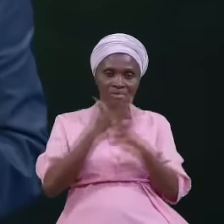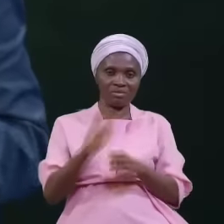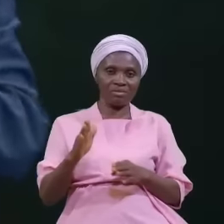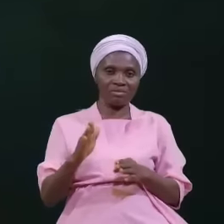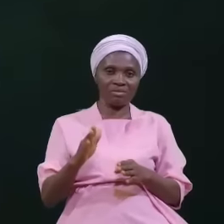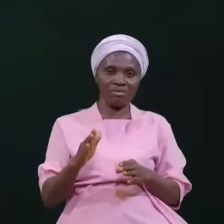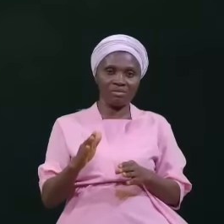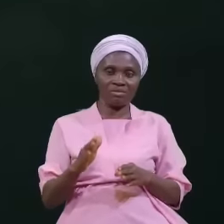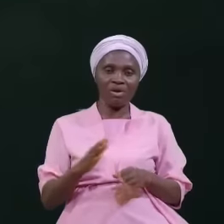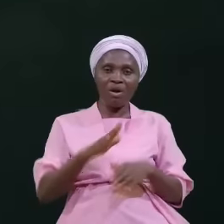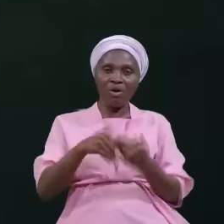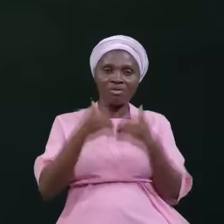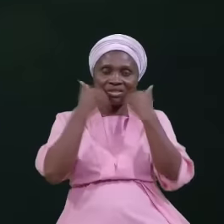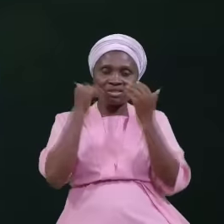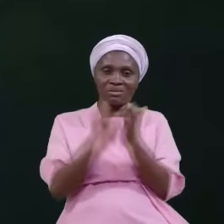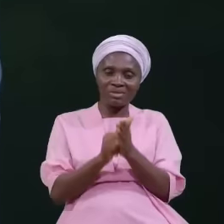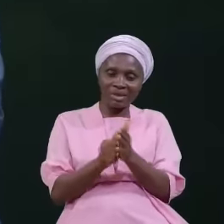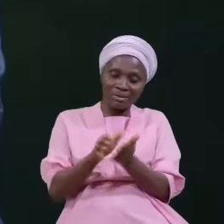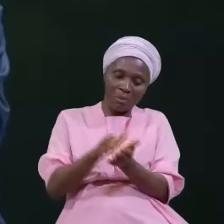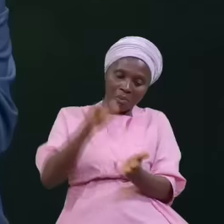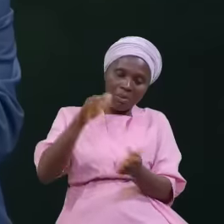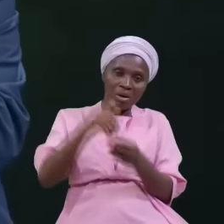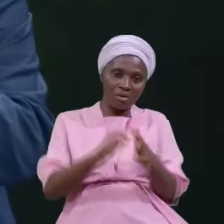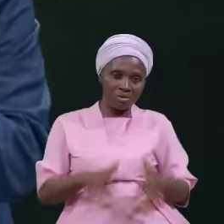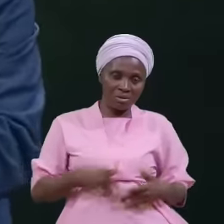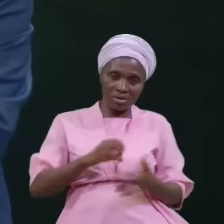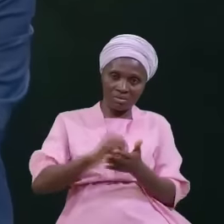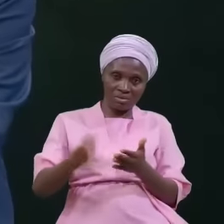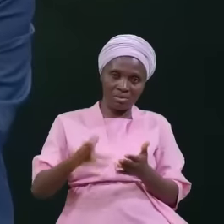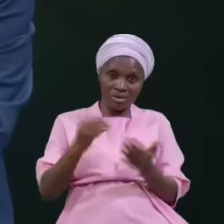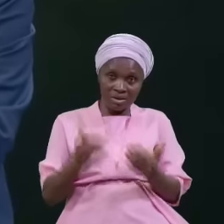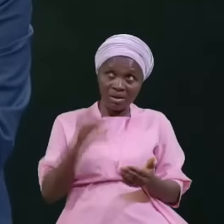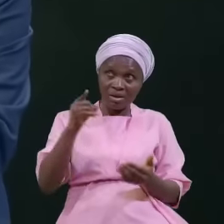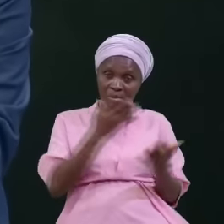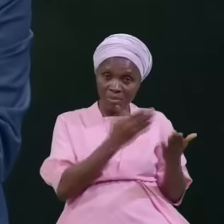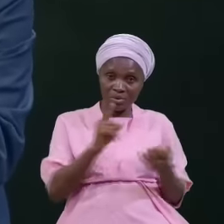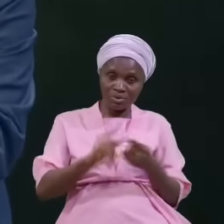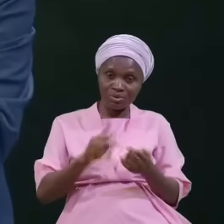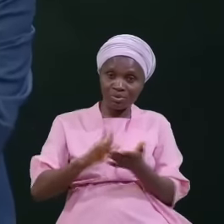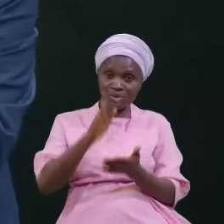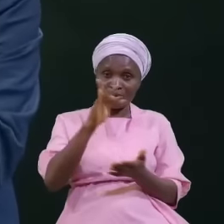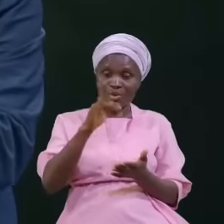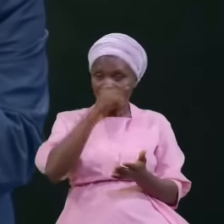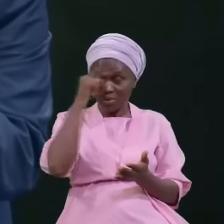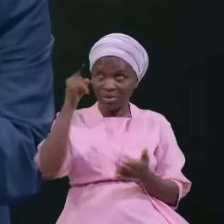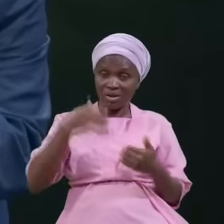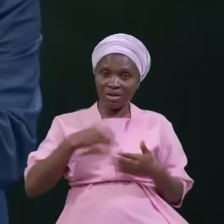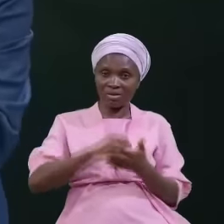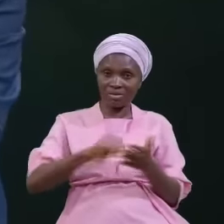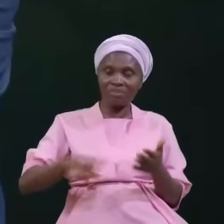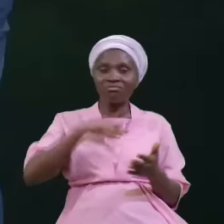your life, and now he brings you to glory because he takes away the defiled nature,